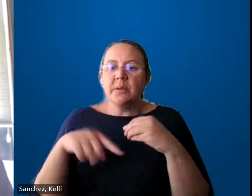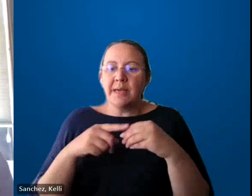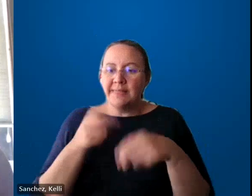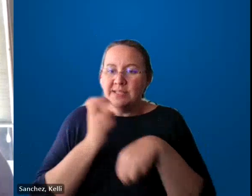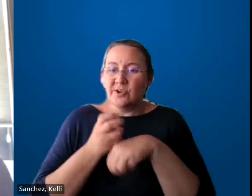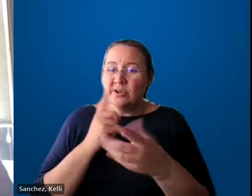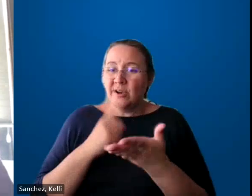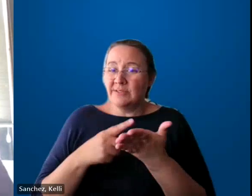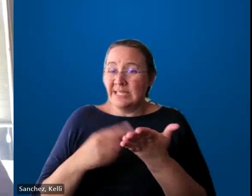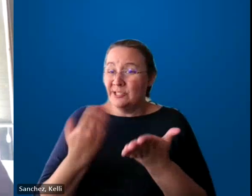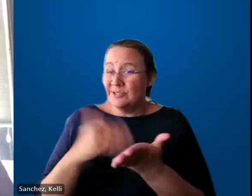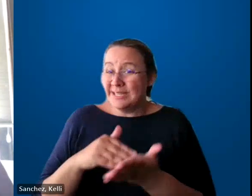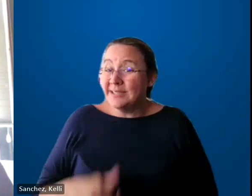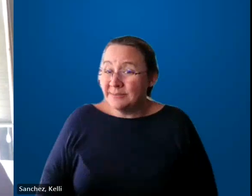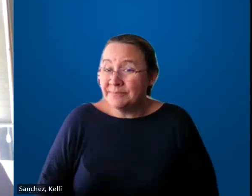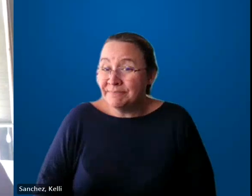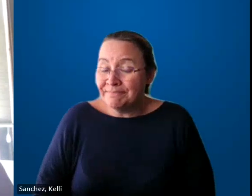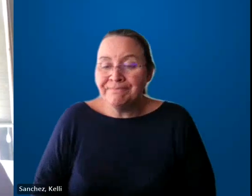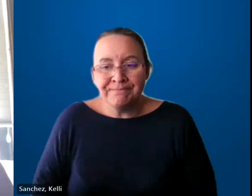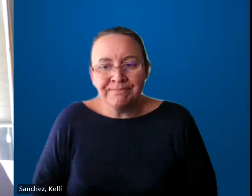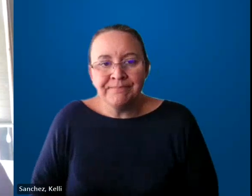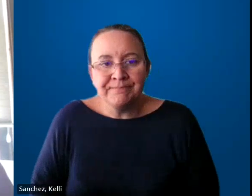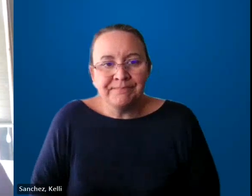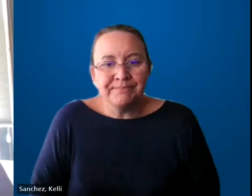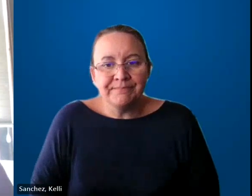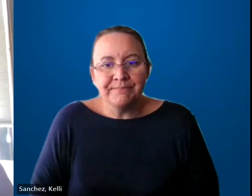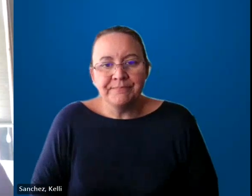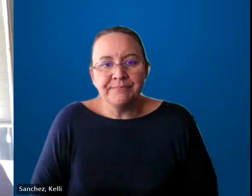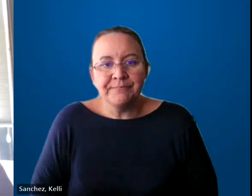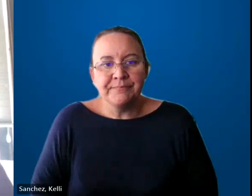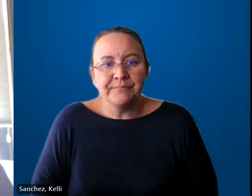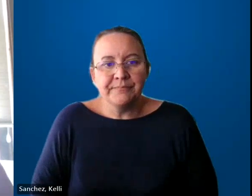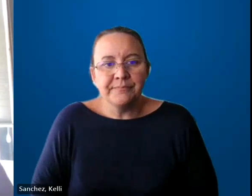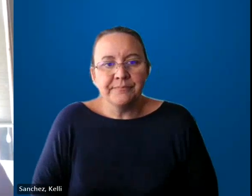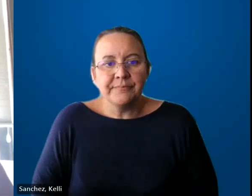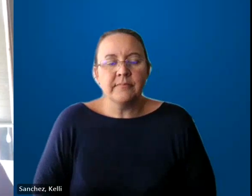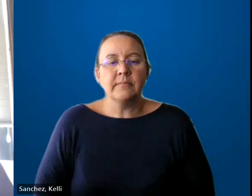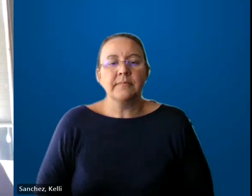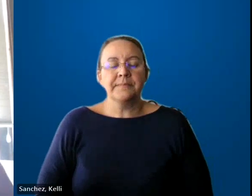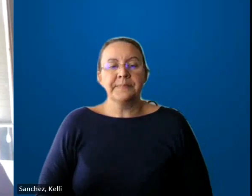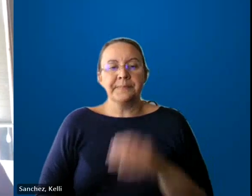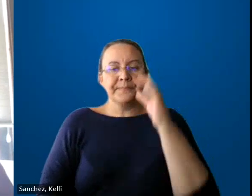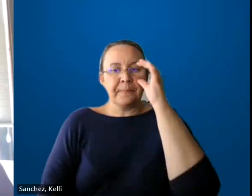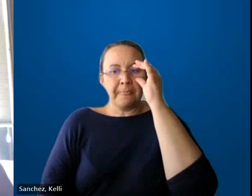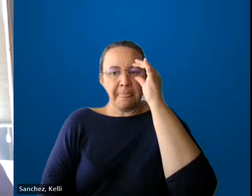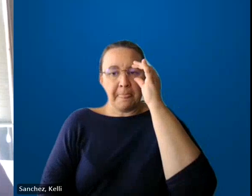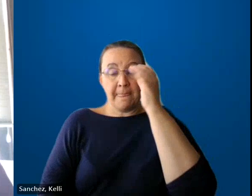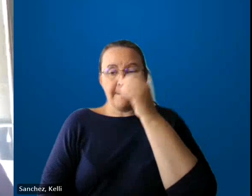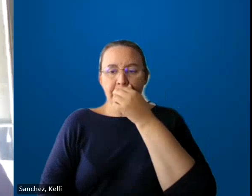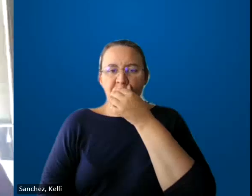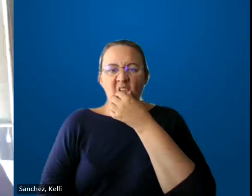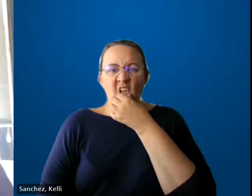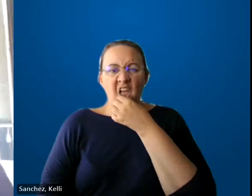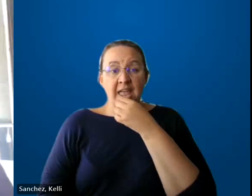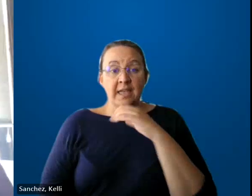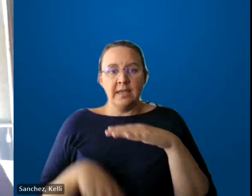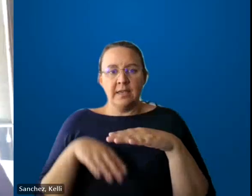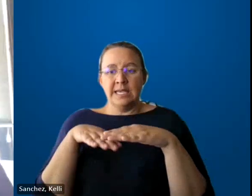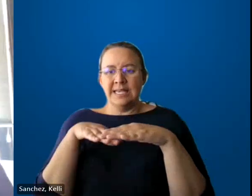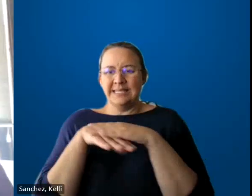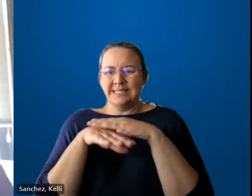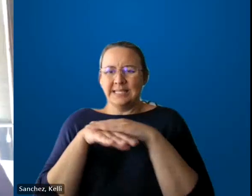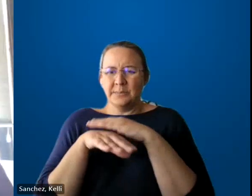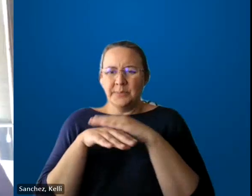Yeah. Okay. How does accessibility look different for people with mental